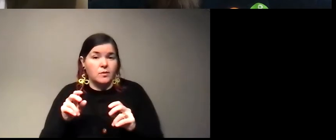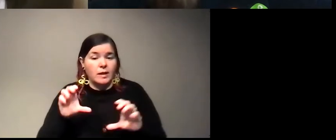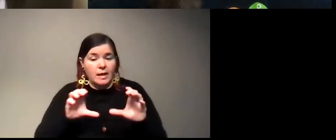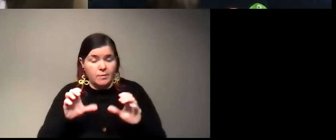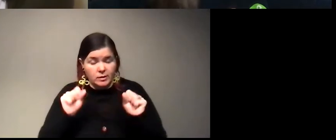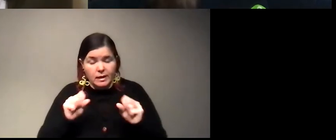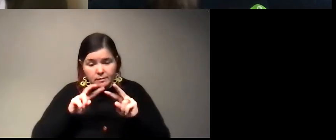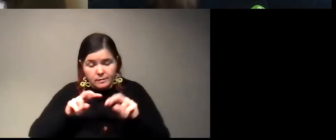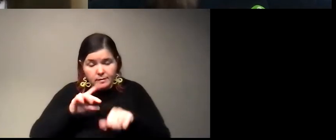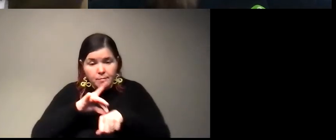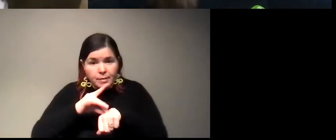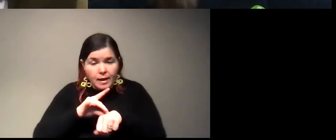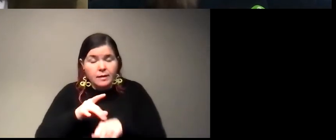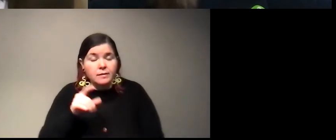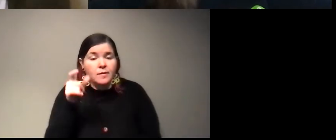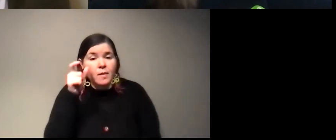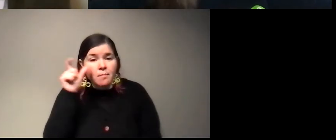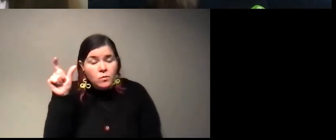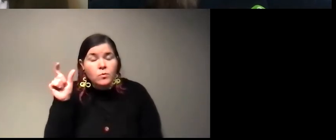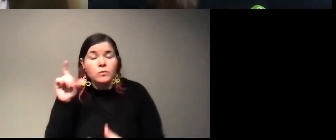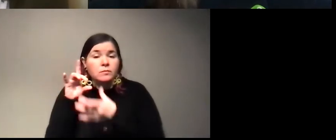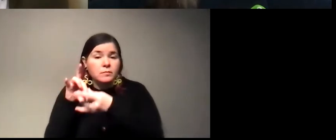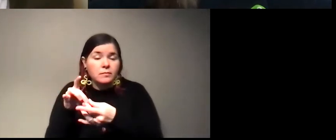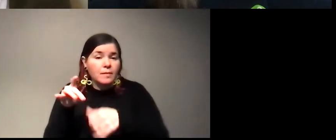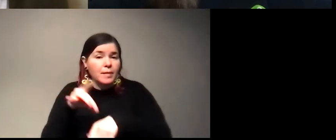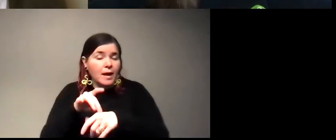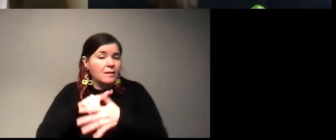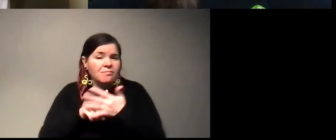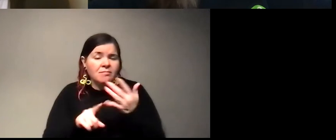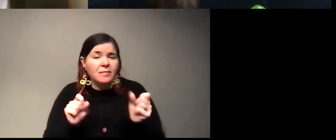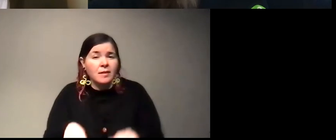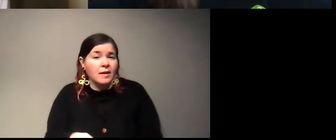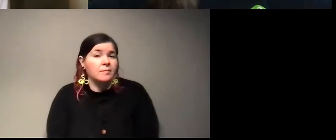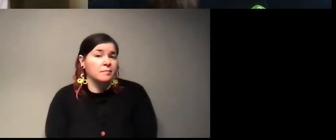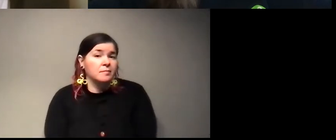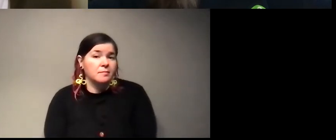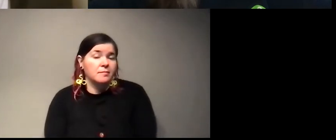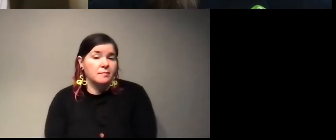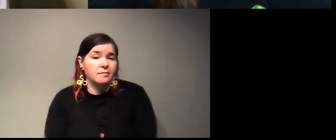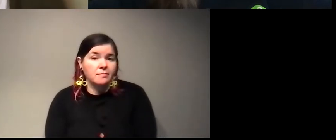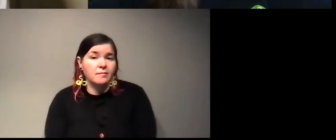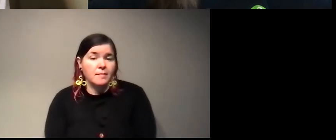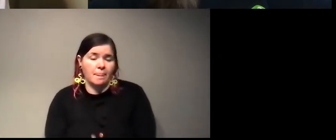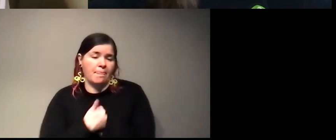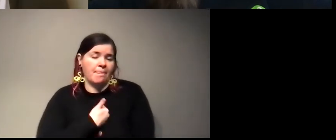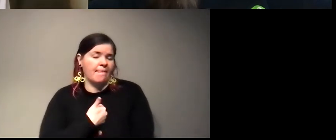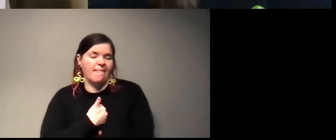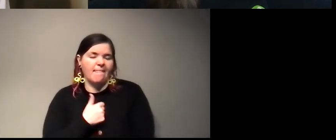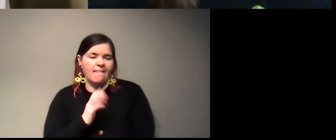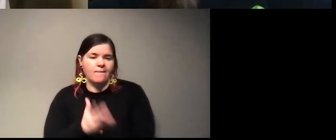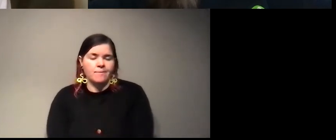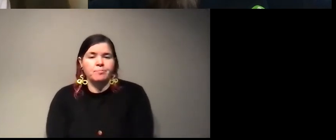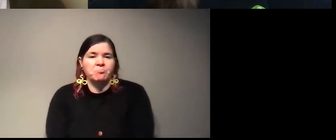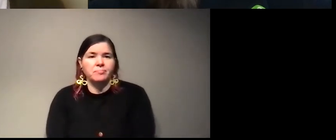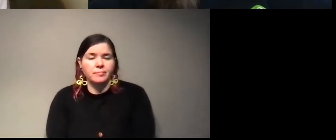planets, you could study the moons of the planets, etc. So you can pretty much do a lot of things. on that. But I personally have not done